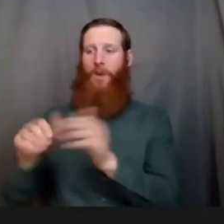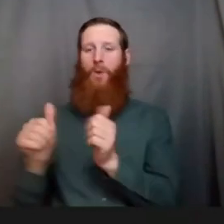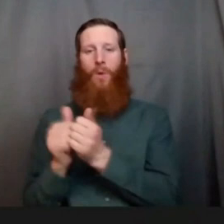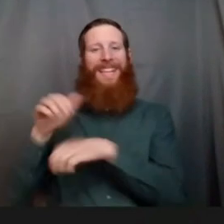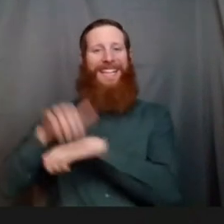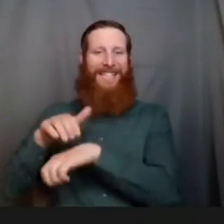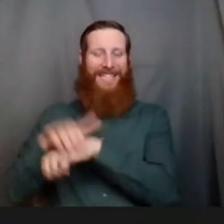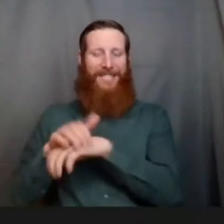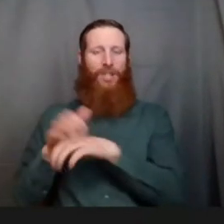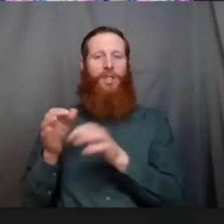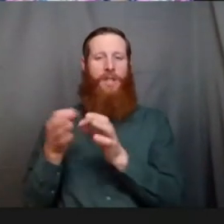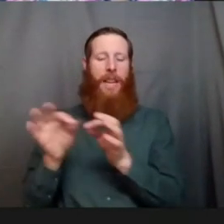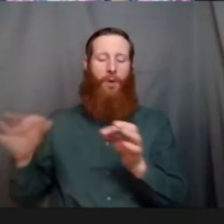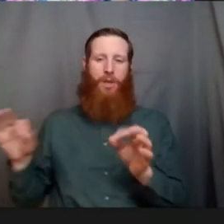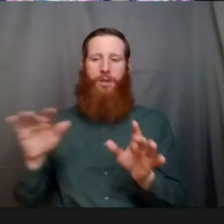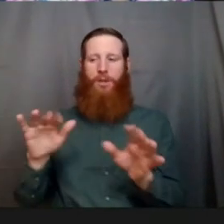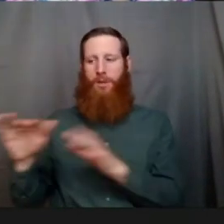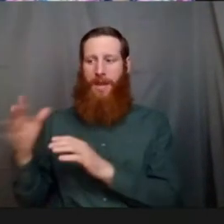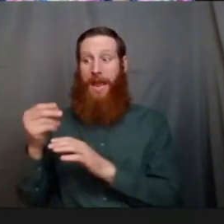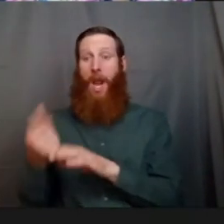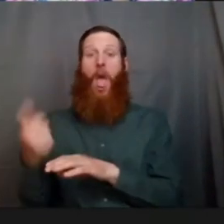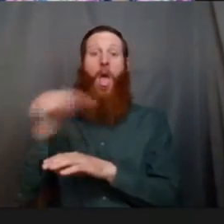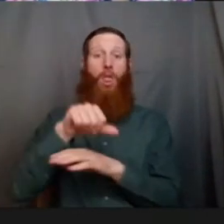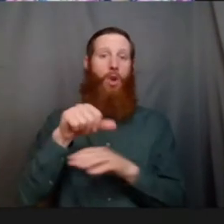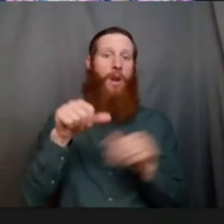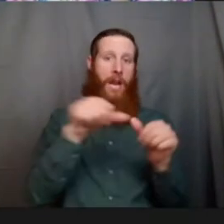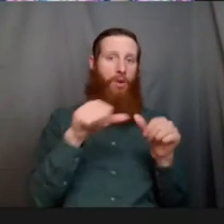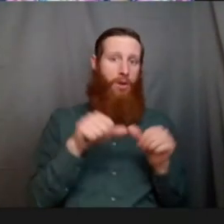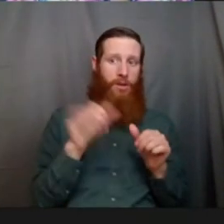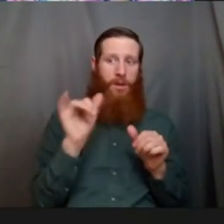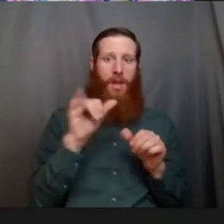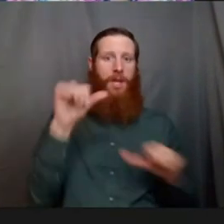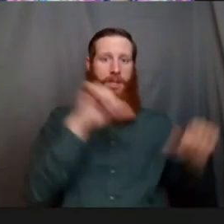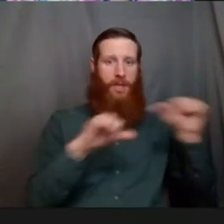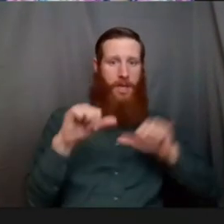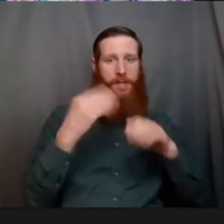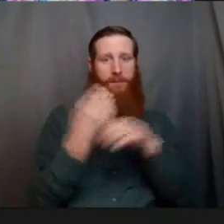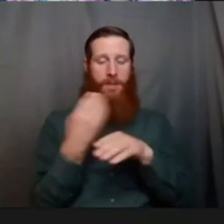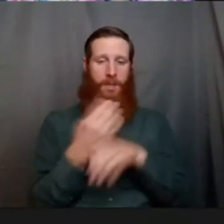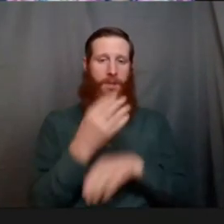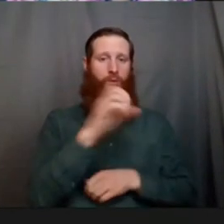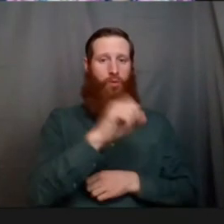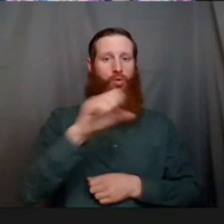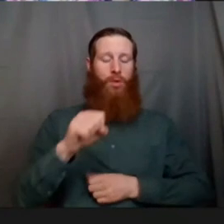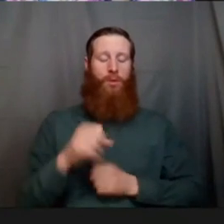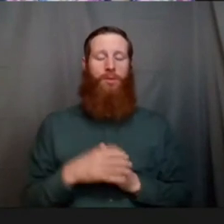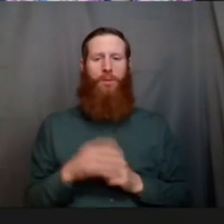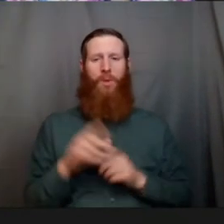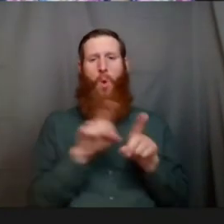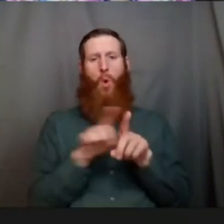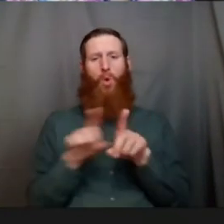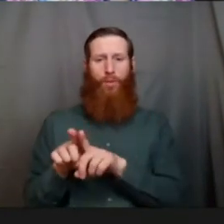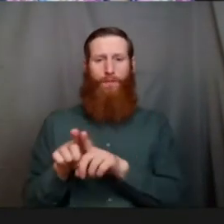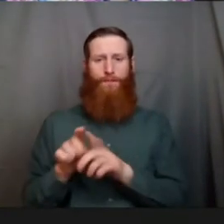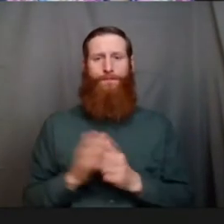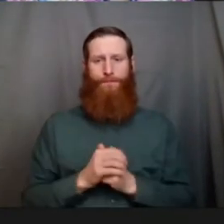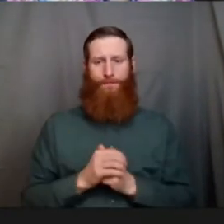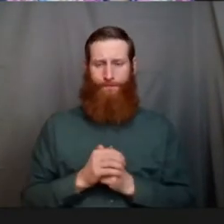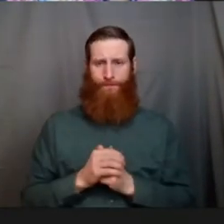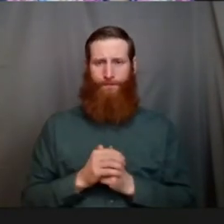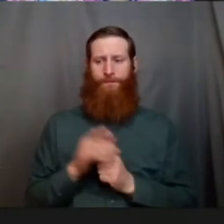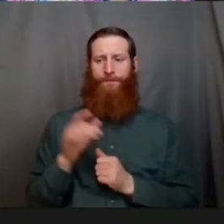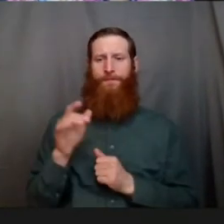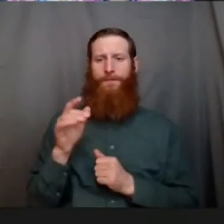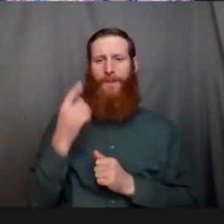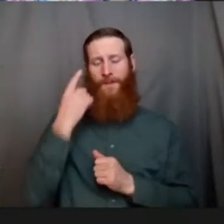other content area times, such as science, math, and social studies. Also, for subject areas taught